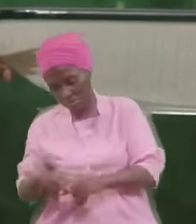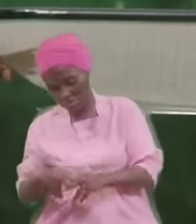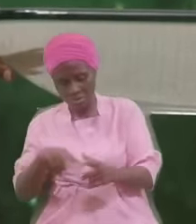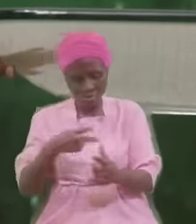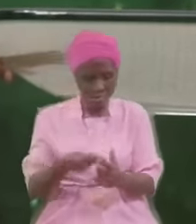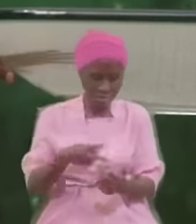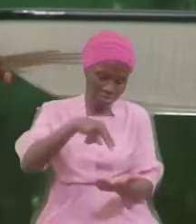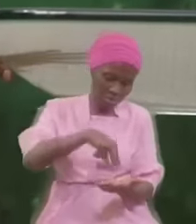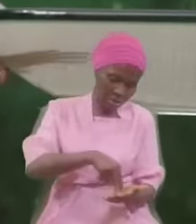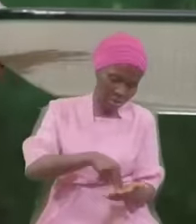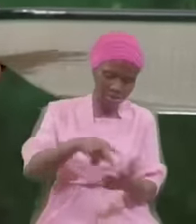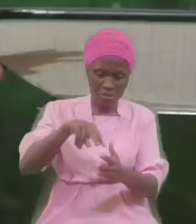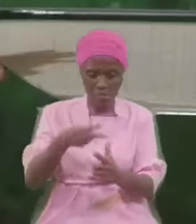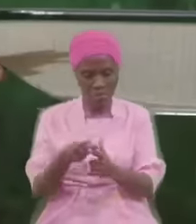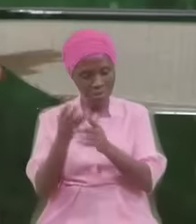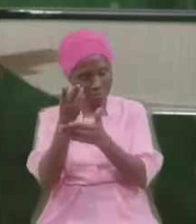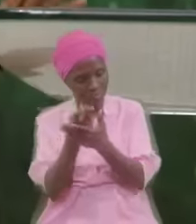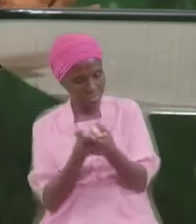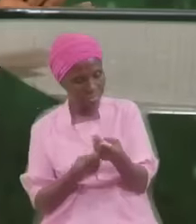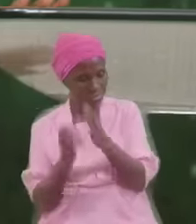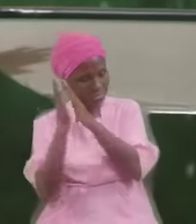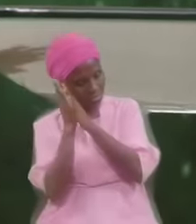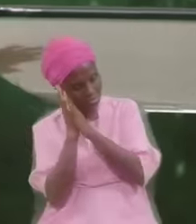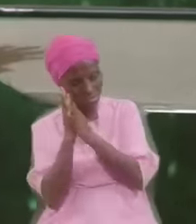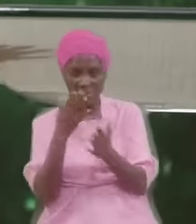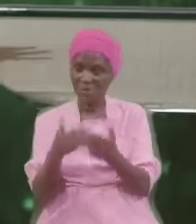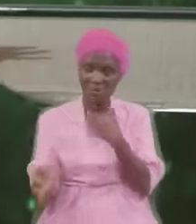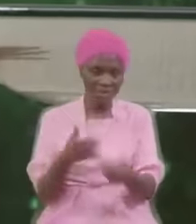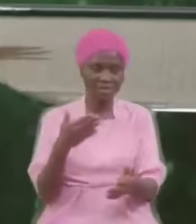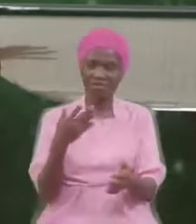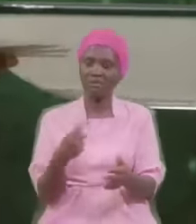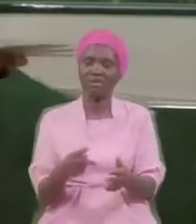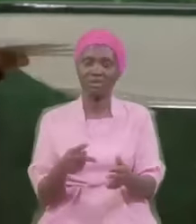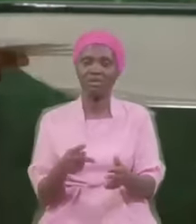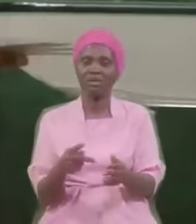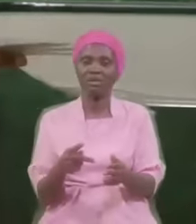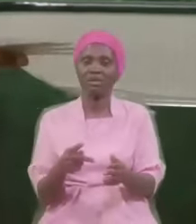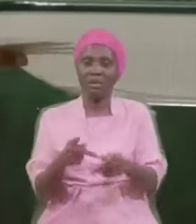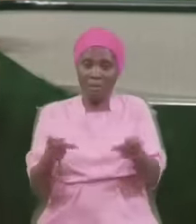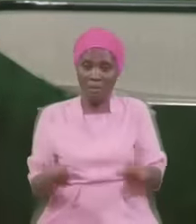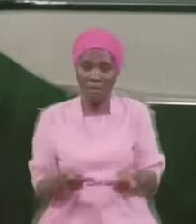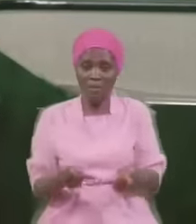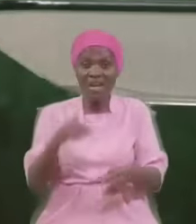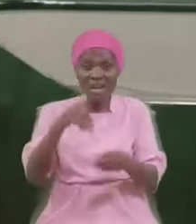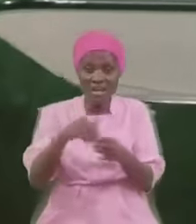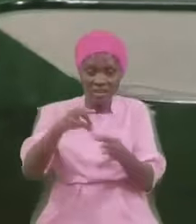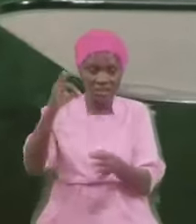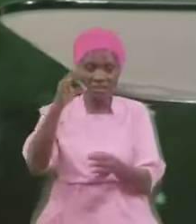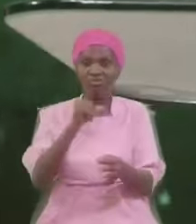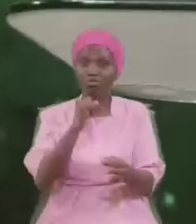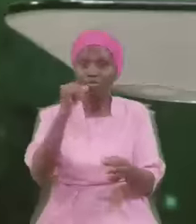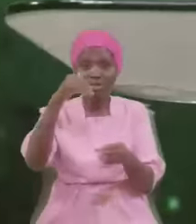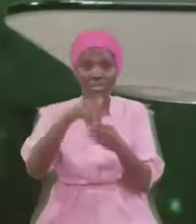standing, whether you're lying down or whatever posture, in the spirit, not in the flesh.